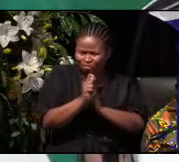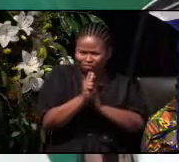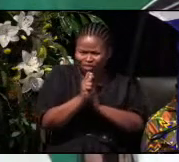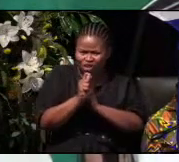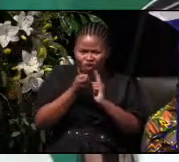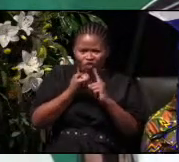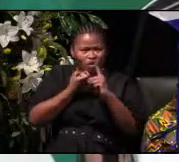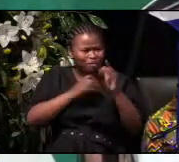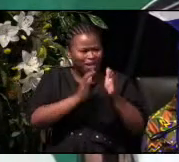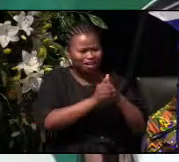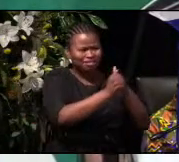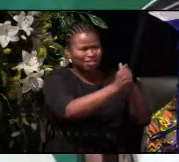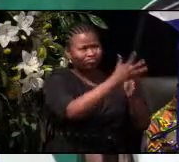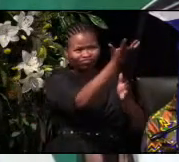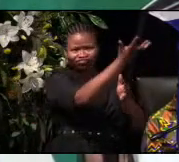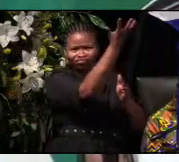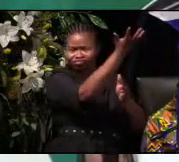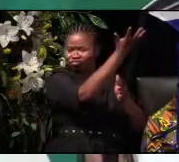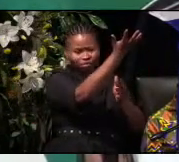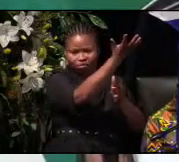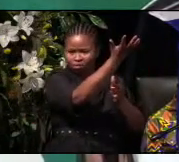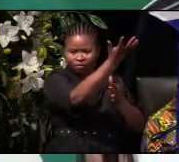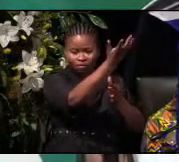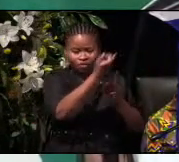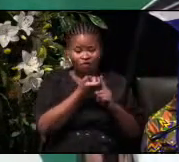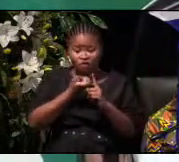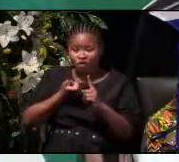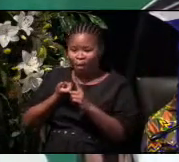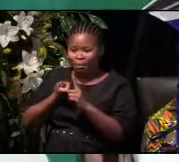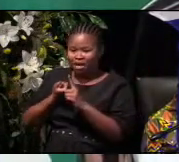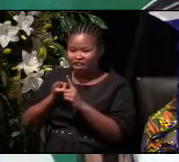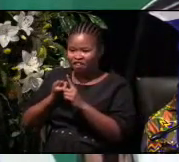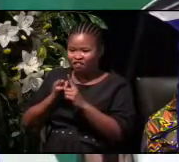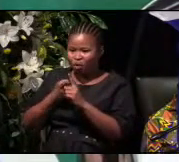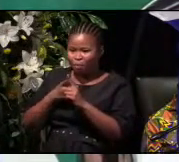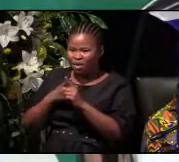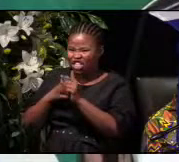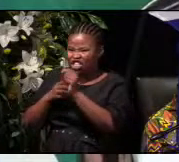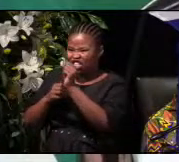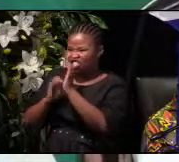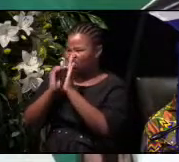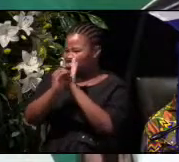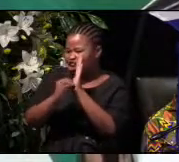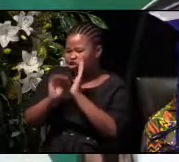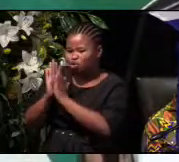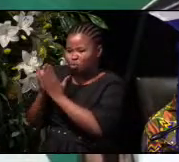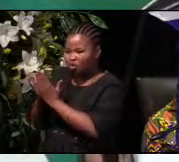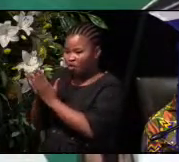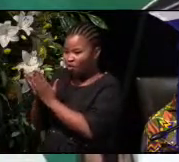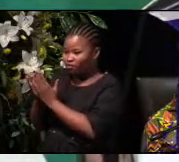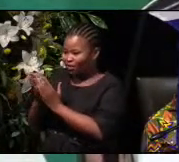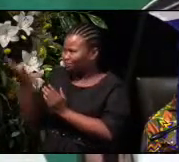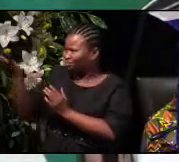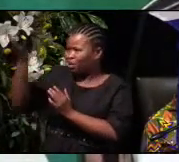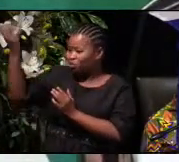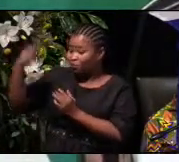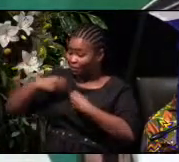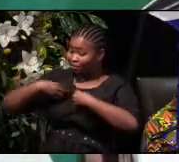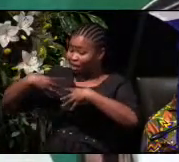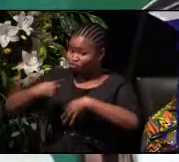come from a leader somewhere will not come from an instruction book somewhere it will start with